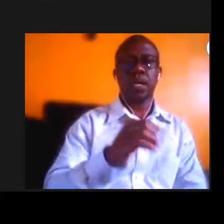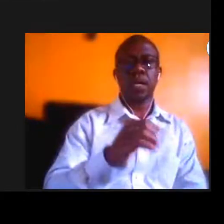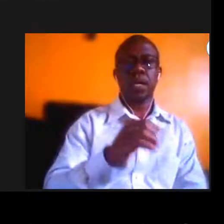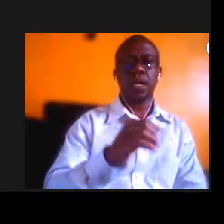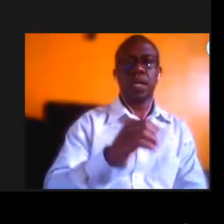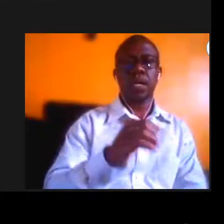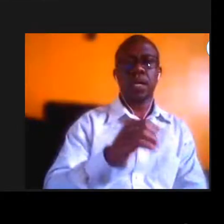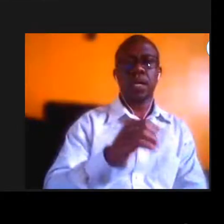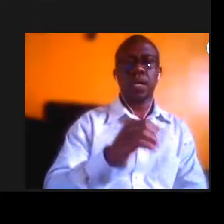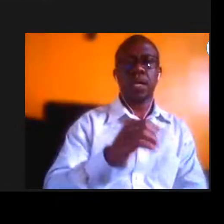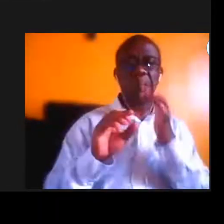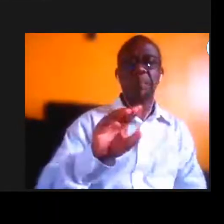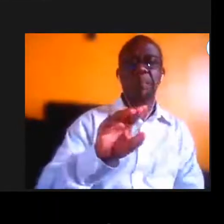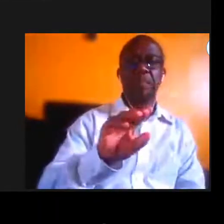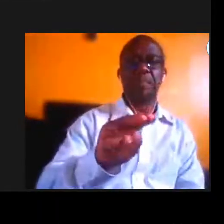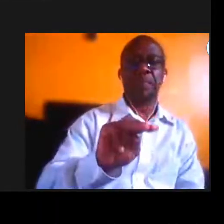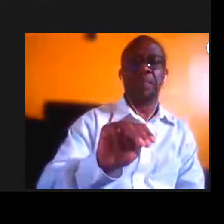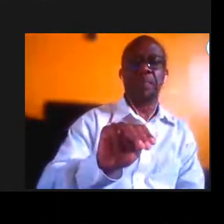it's